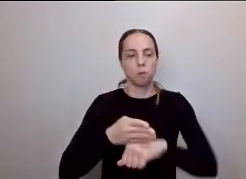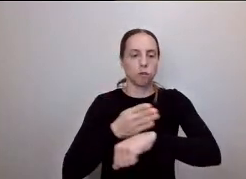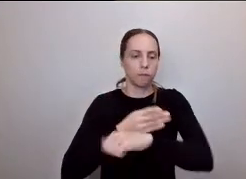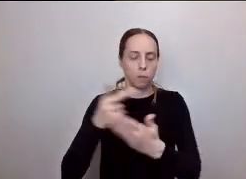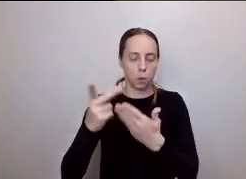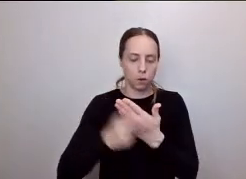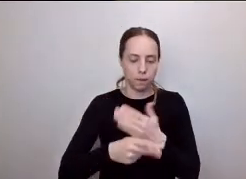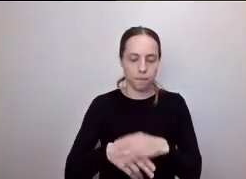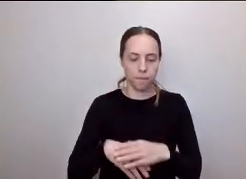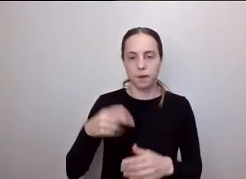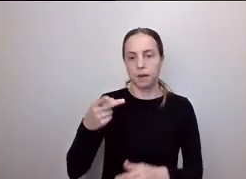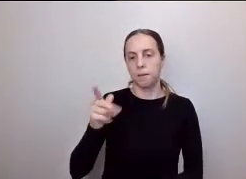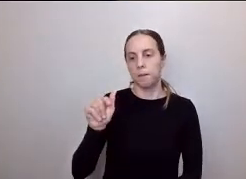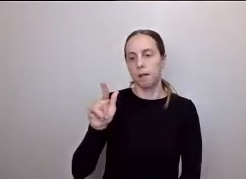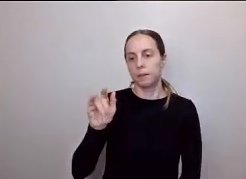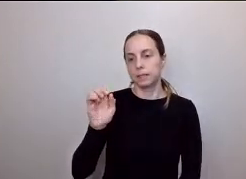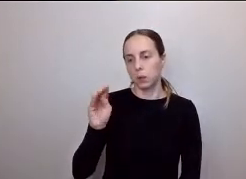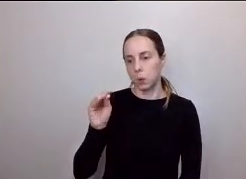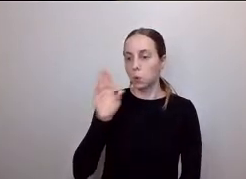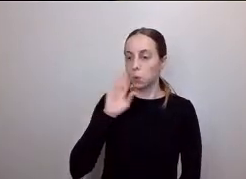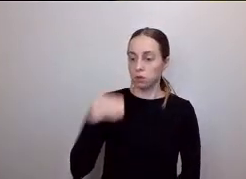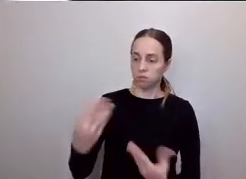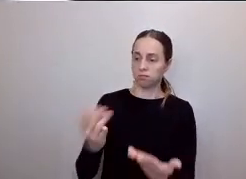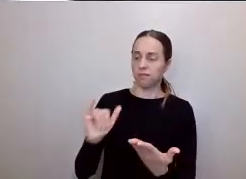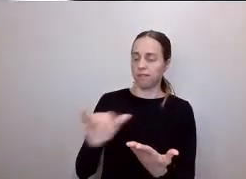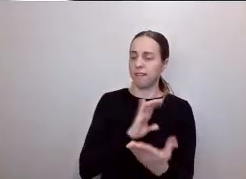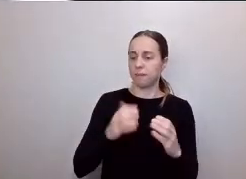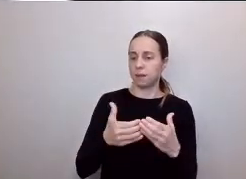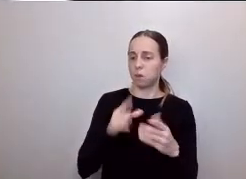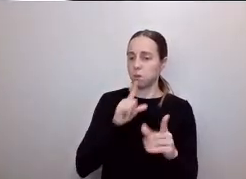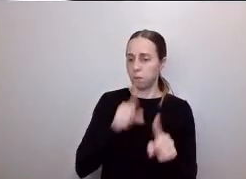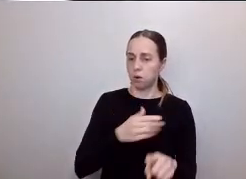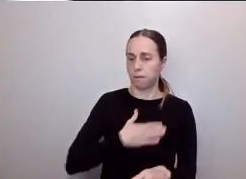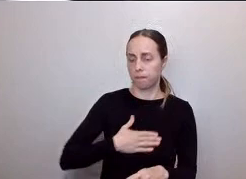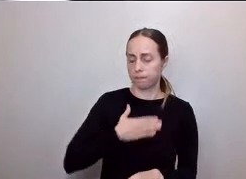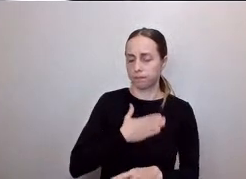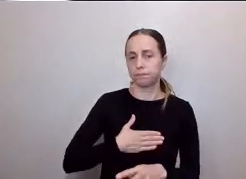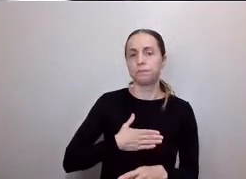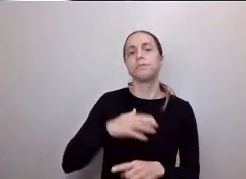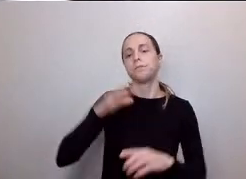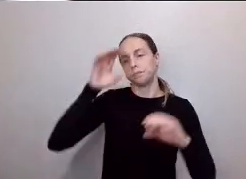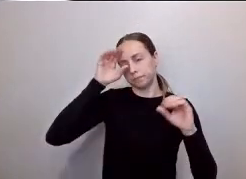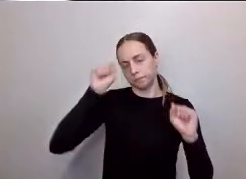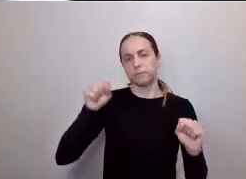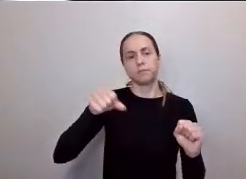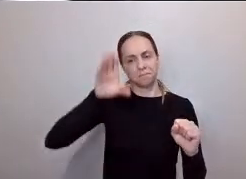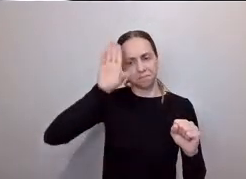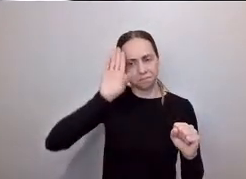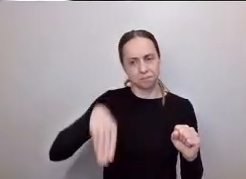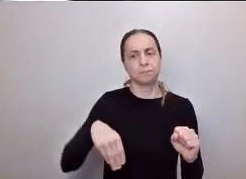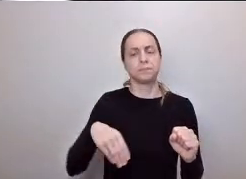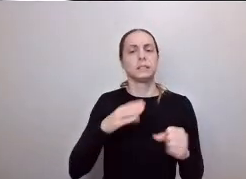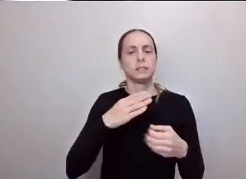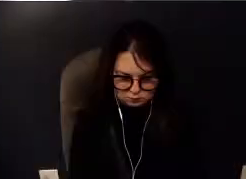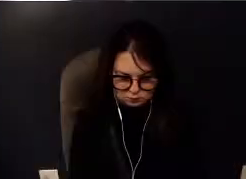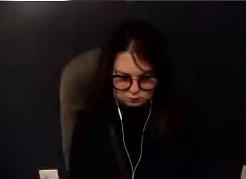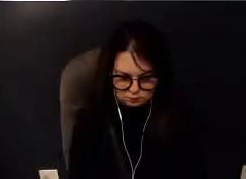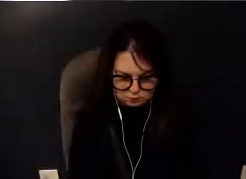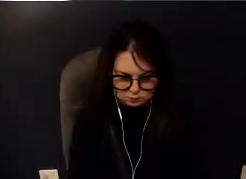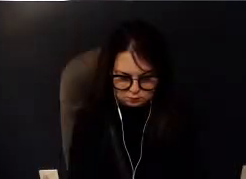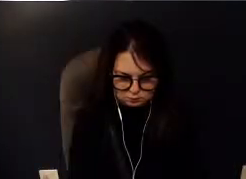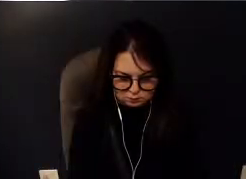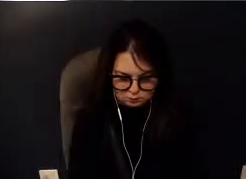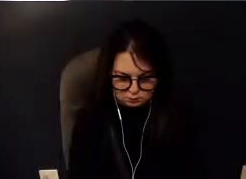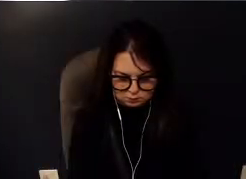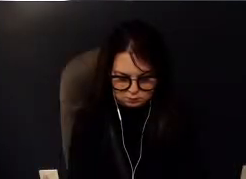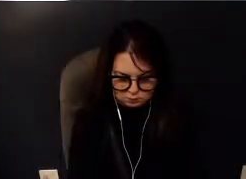committee report, please? Madam President, as you noted, the Budget Committee is forwarding four resolutions requesting the issuance and sale of city